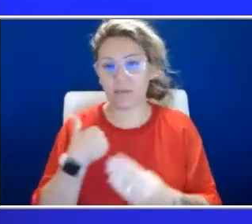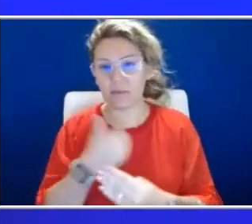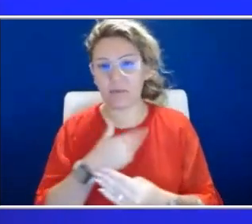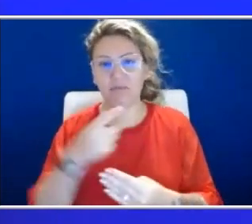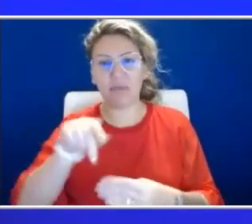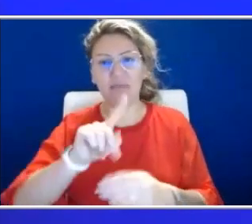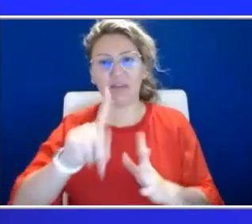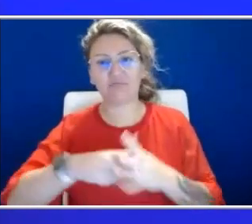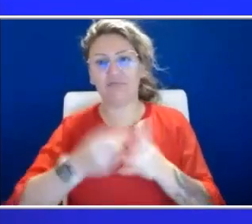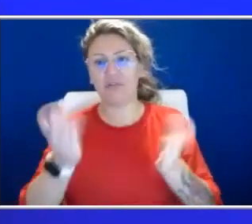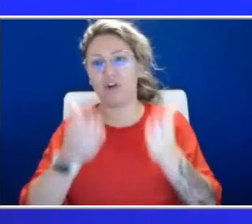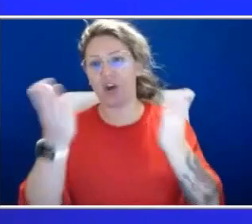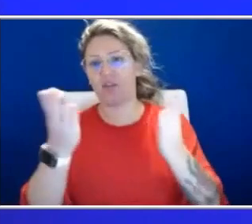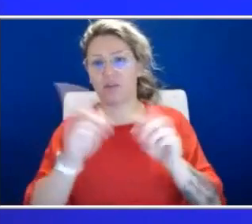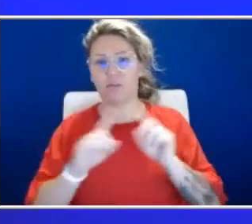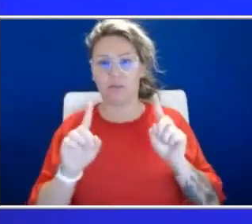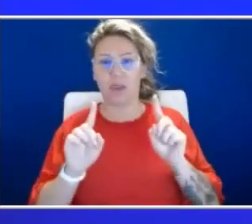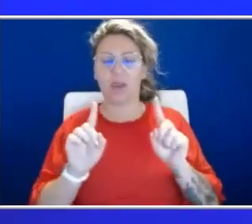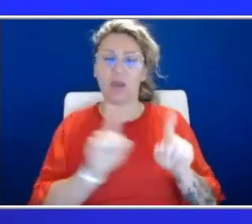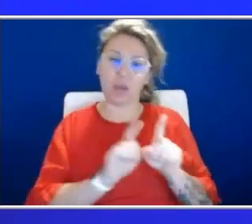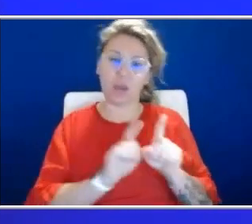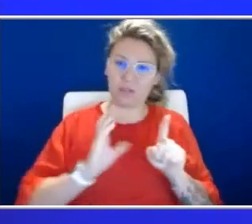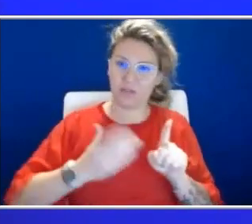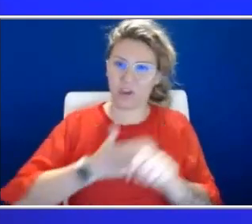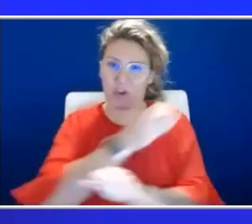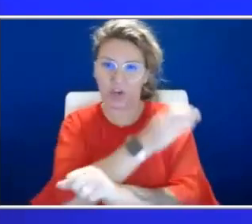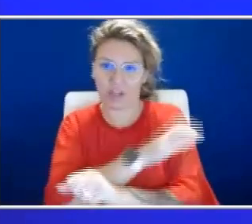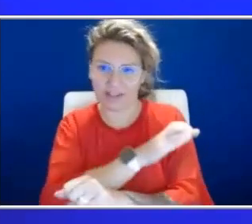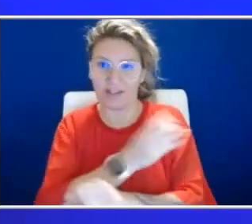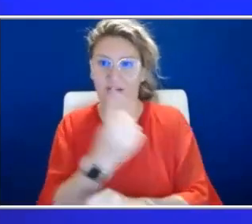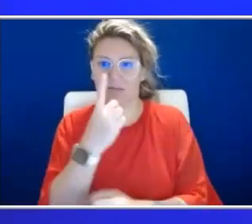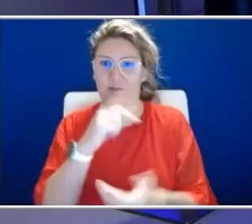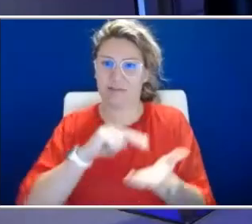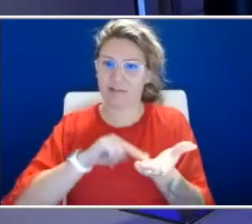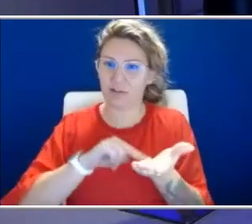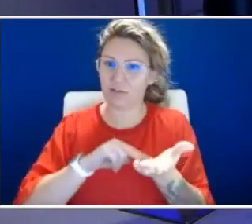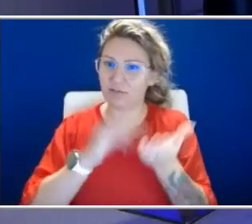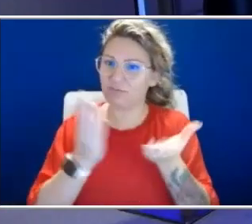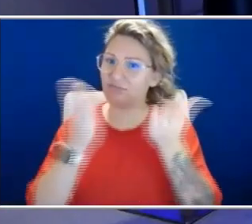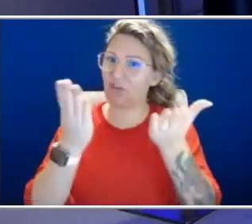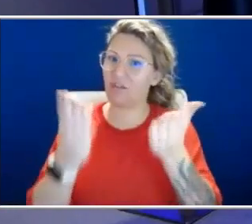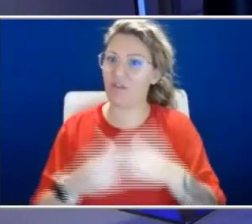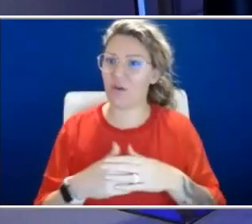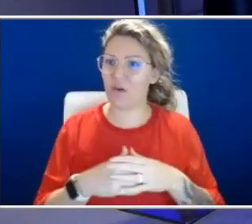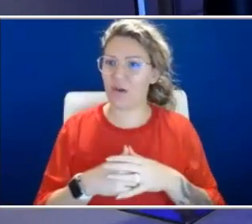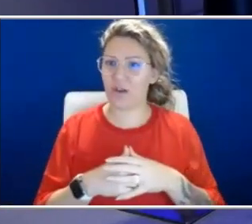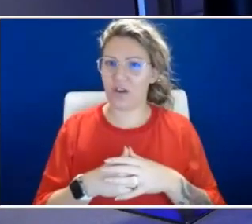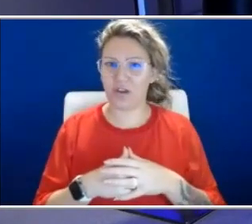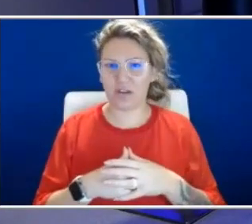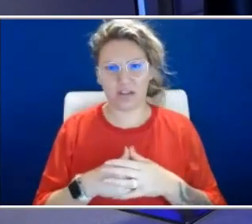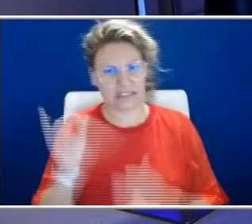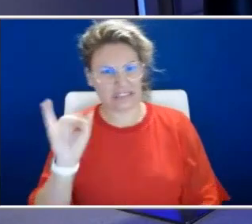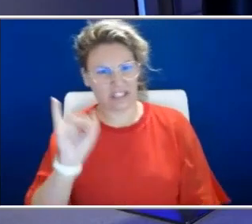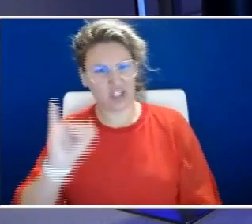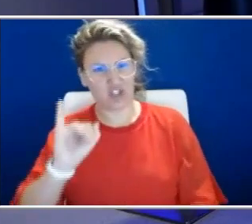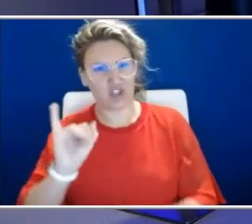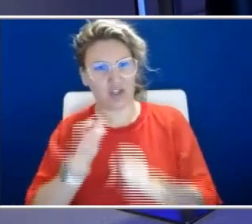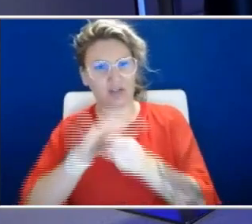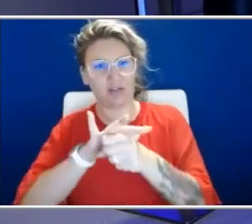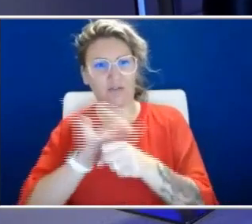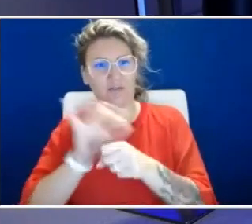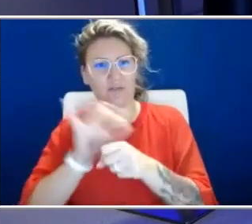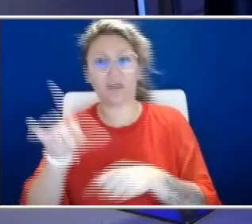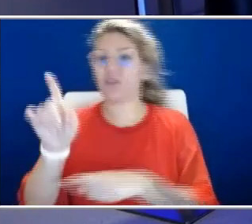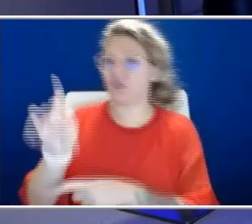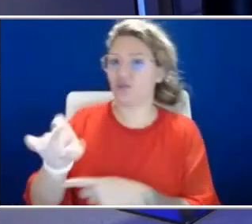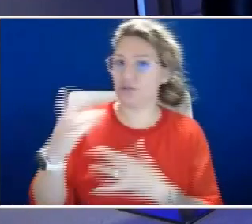But we also have someone in our clinic one of the nurses who offers it. Do you know if insurance covers that? It should. It typically does.